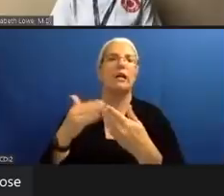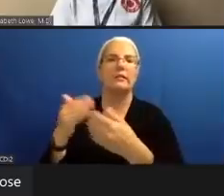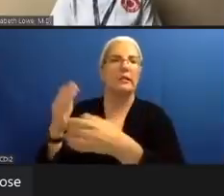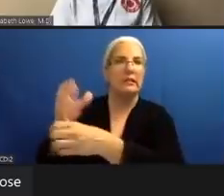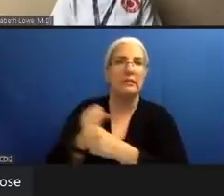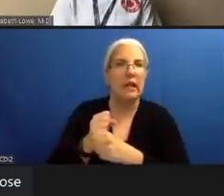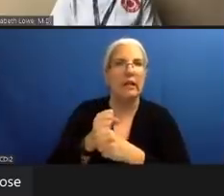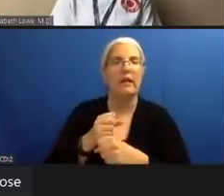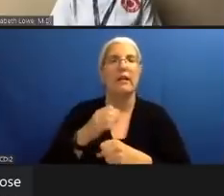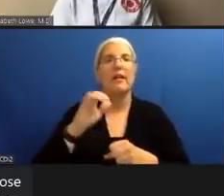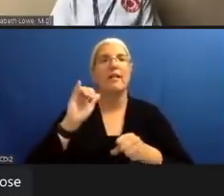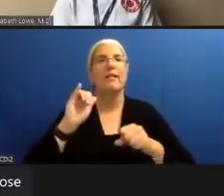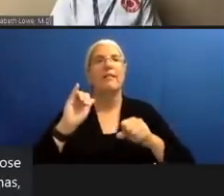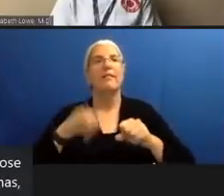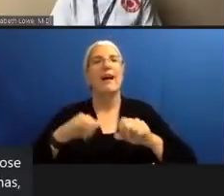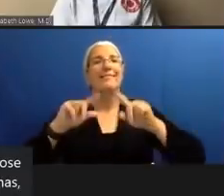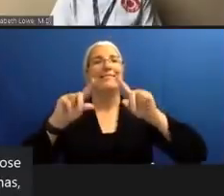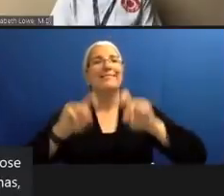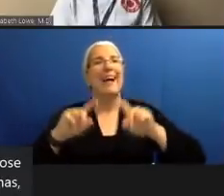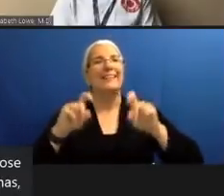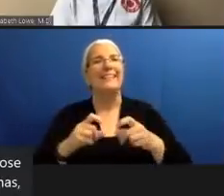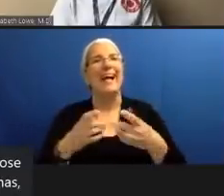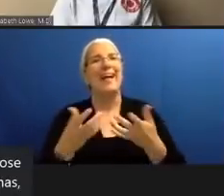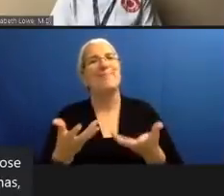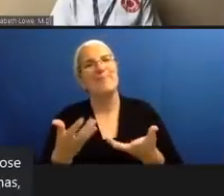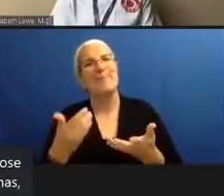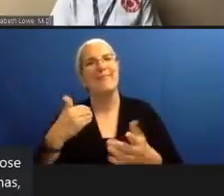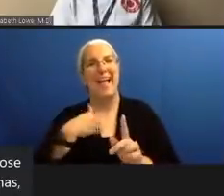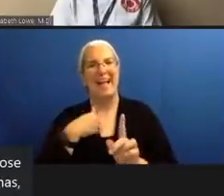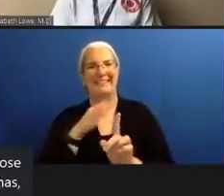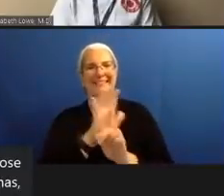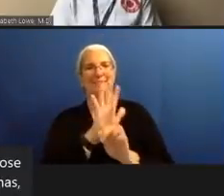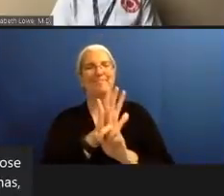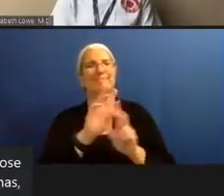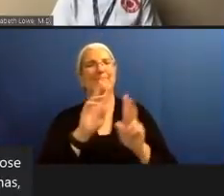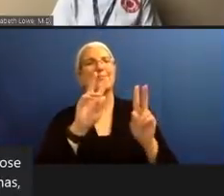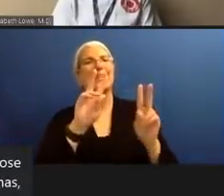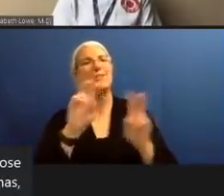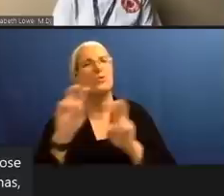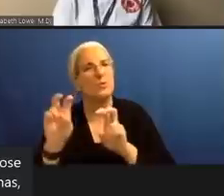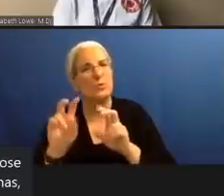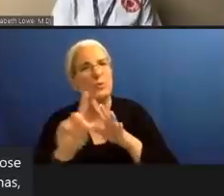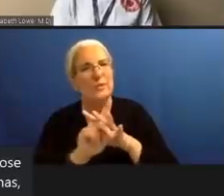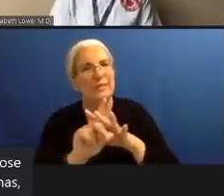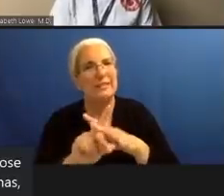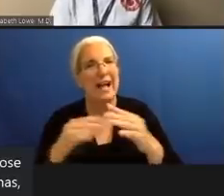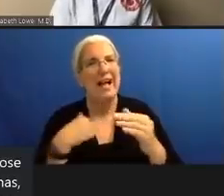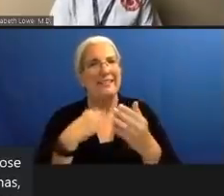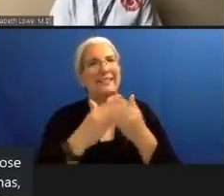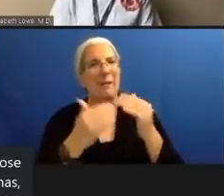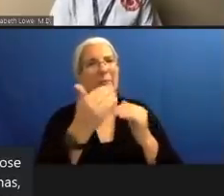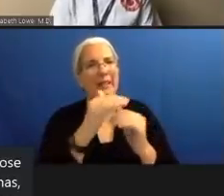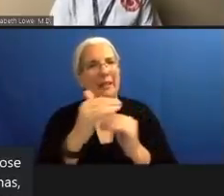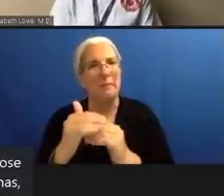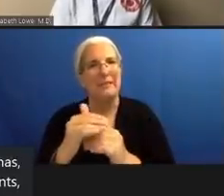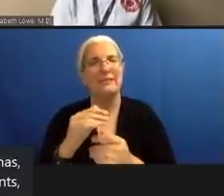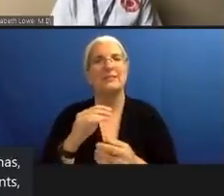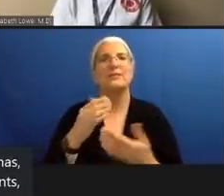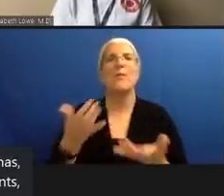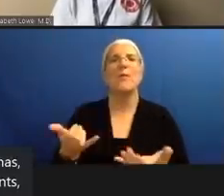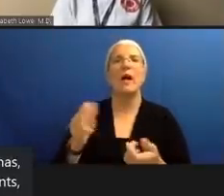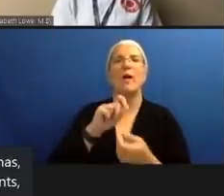has limitations. You need certain reagents, cartridges, and